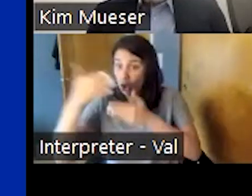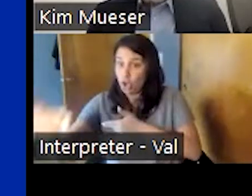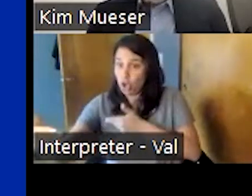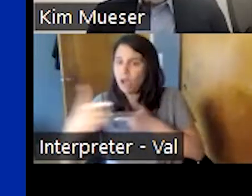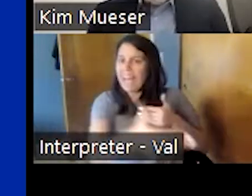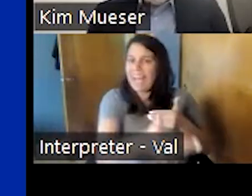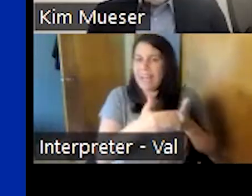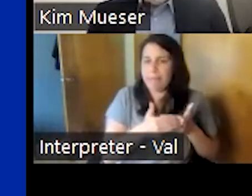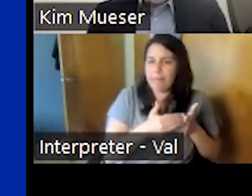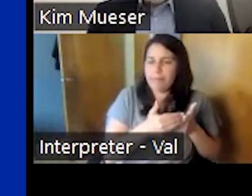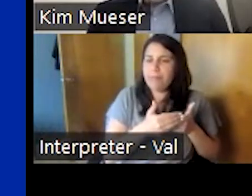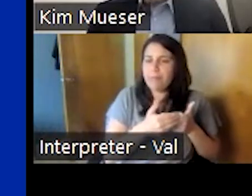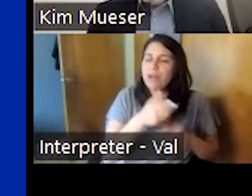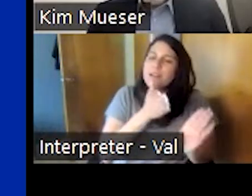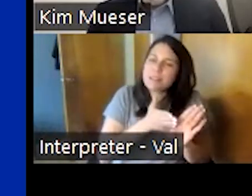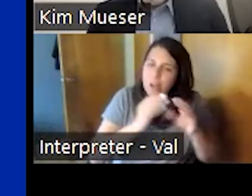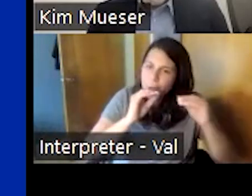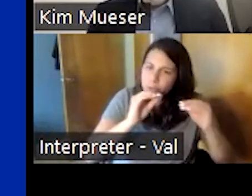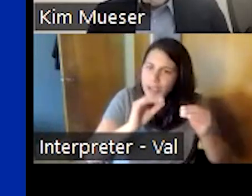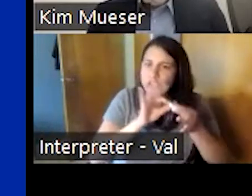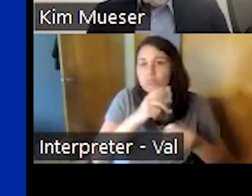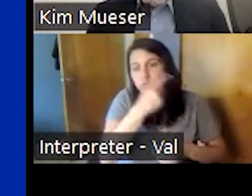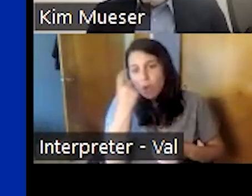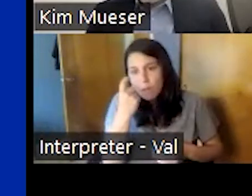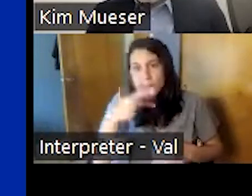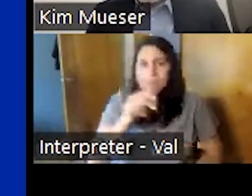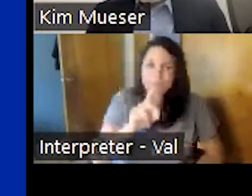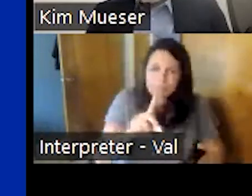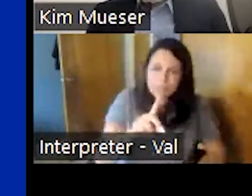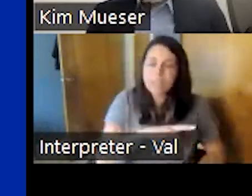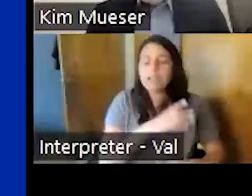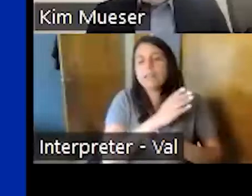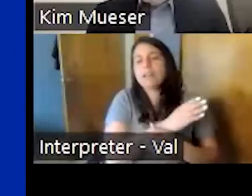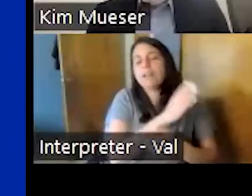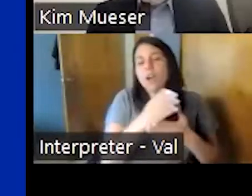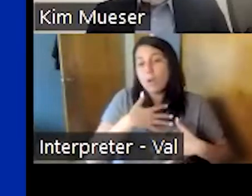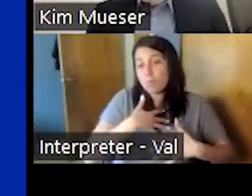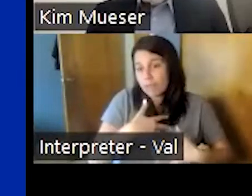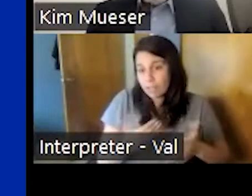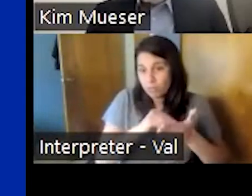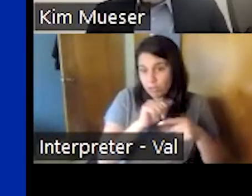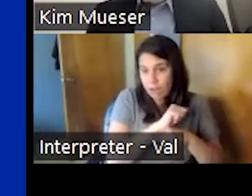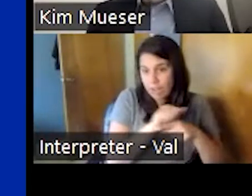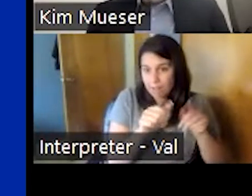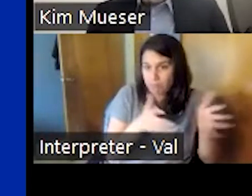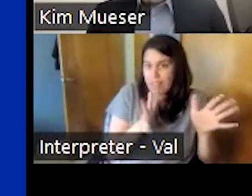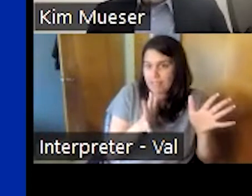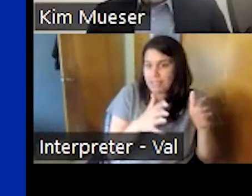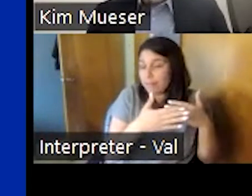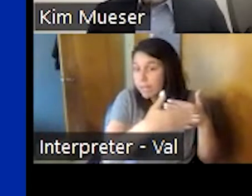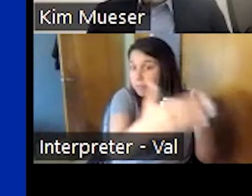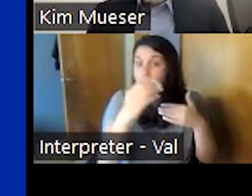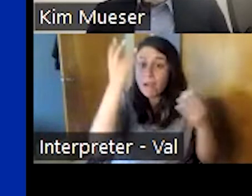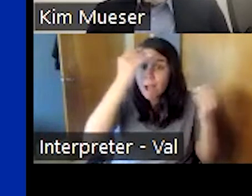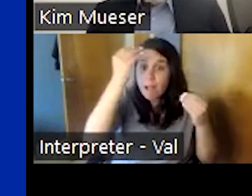the psychoeducation about trauma and PTSD, and it included the breathing retraining, but none of the cognitive